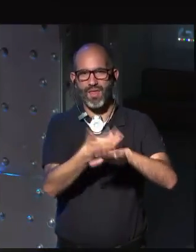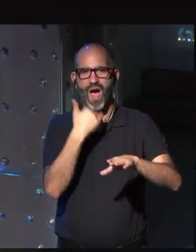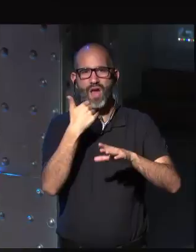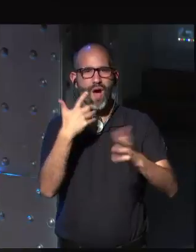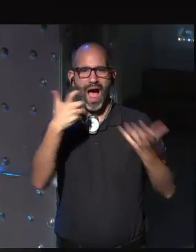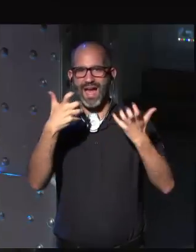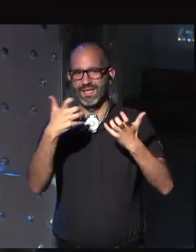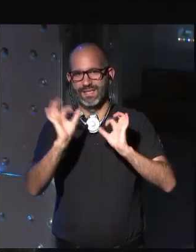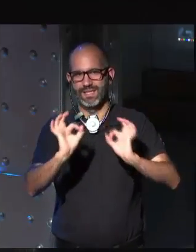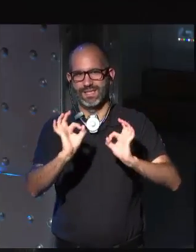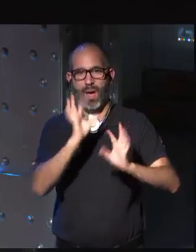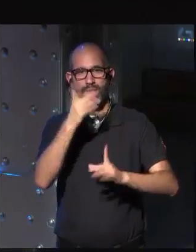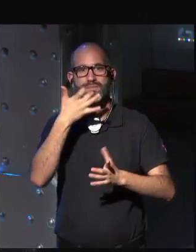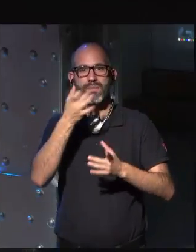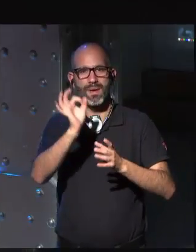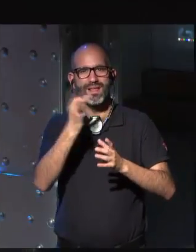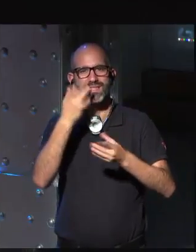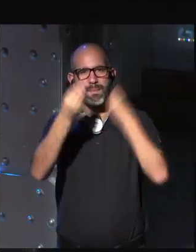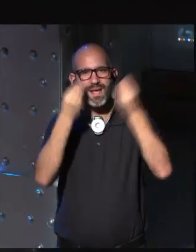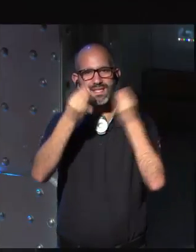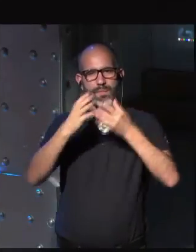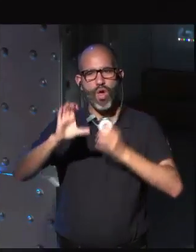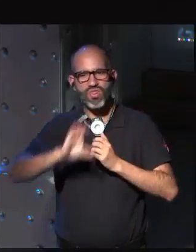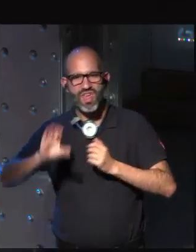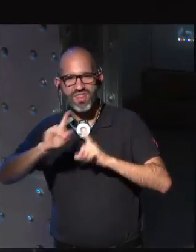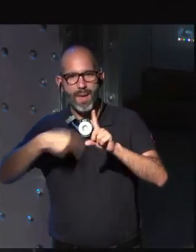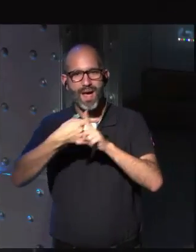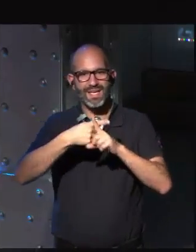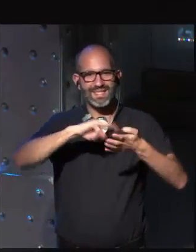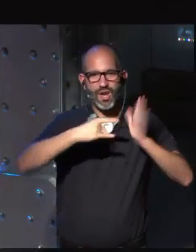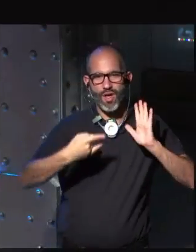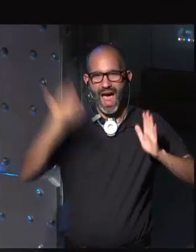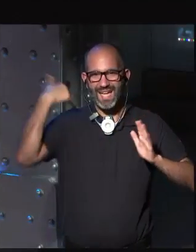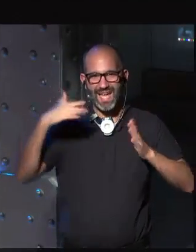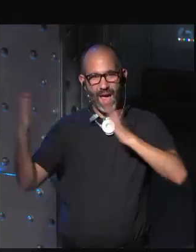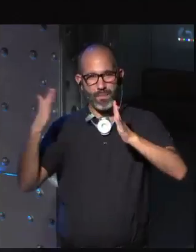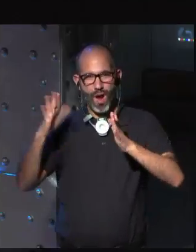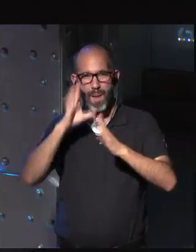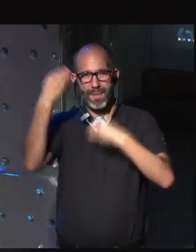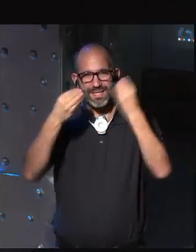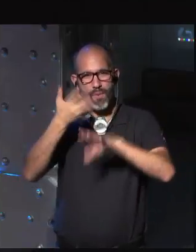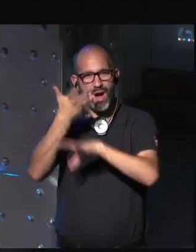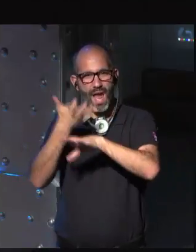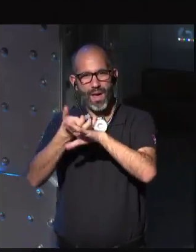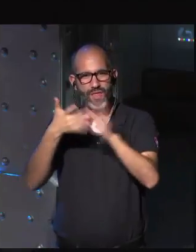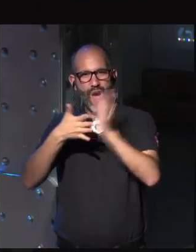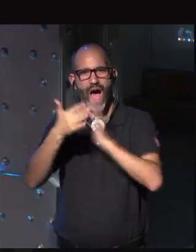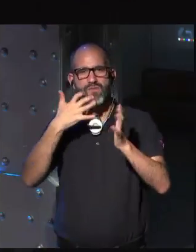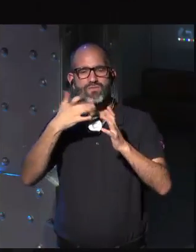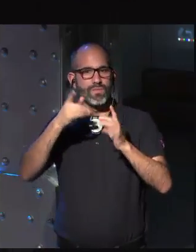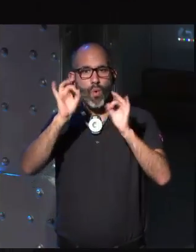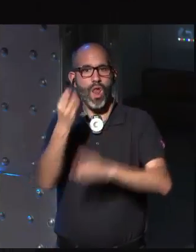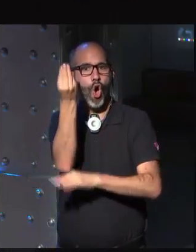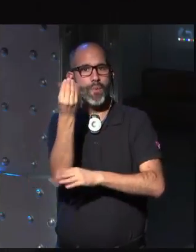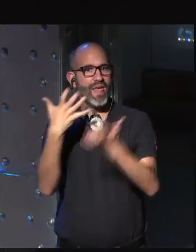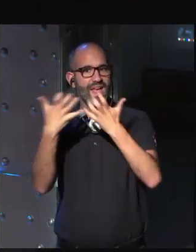the science and technology of that era. So you can look at it as a work of art that's dependent on science, but at the same